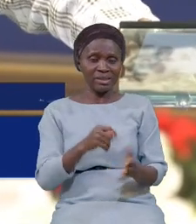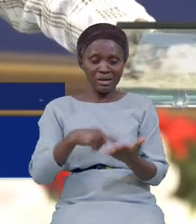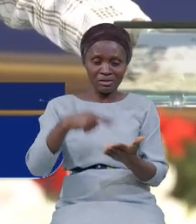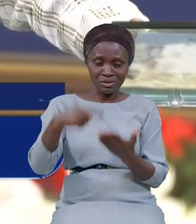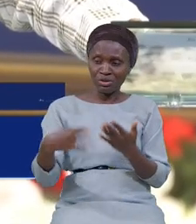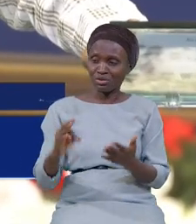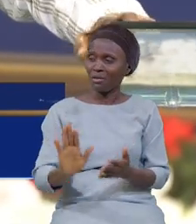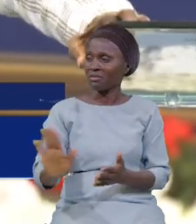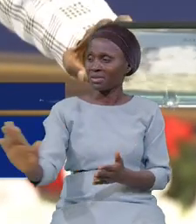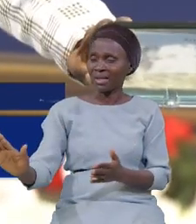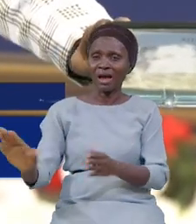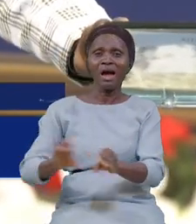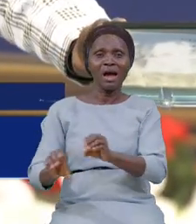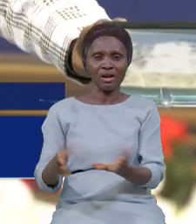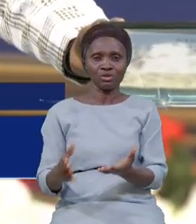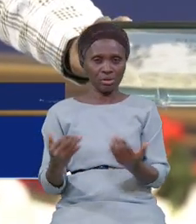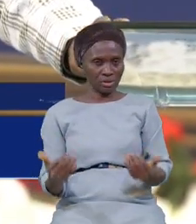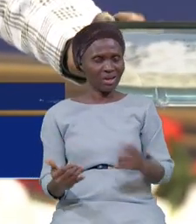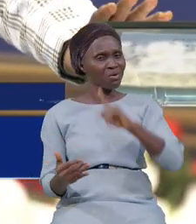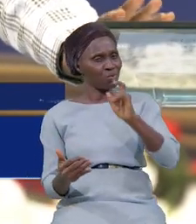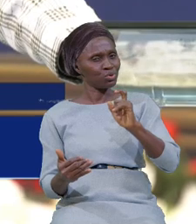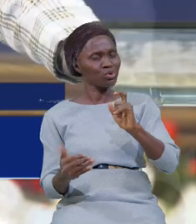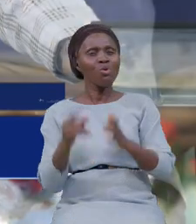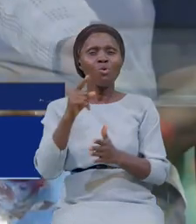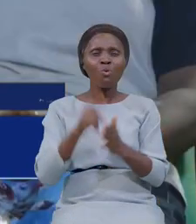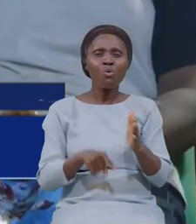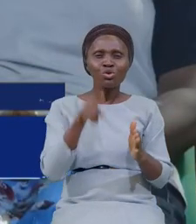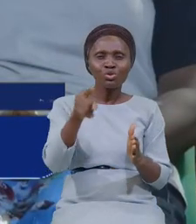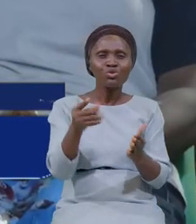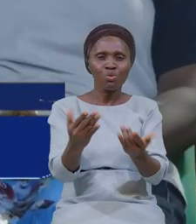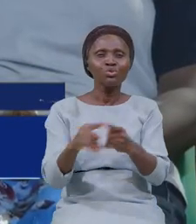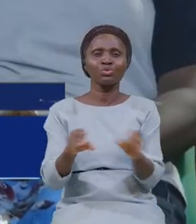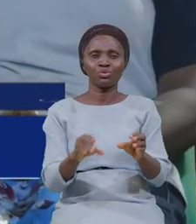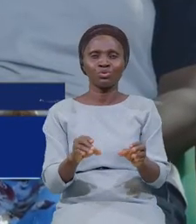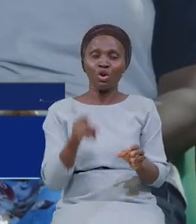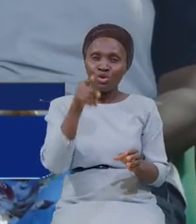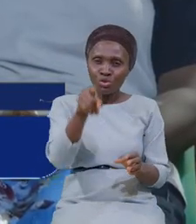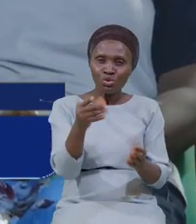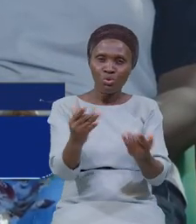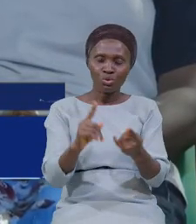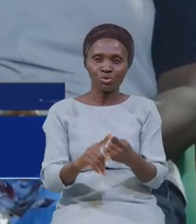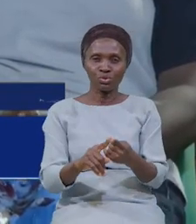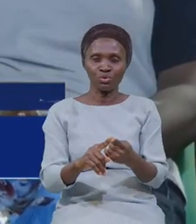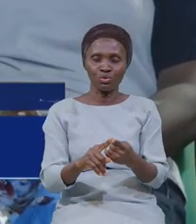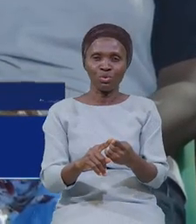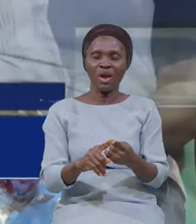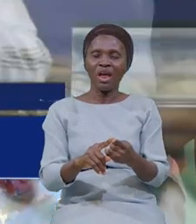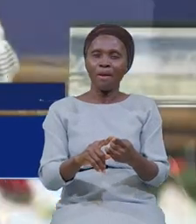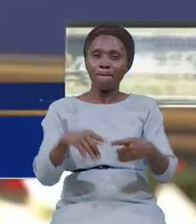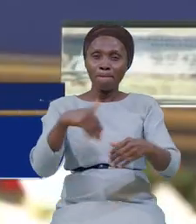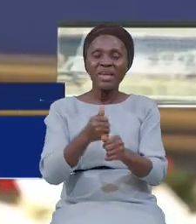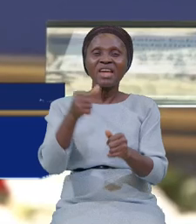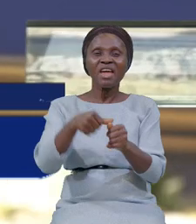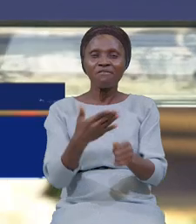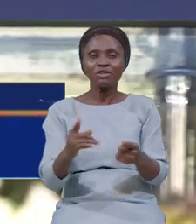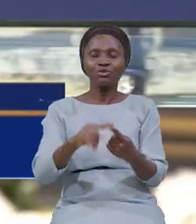Okay, what do you want to do? You want to restore everything to normalcy. Be reliable and be